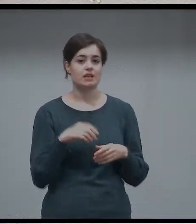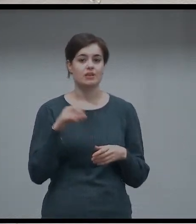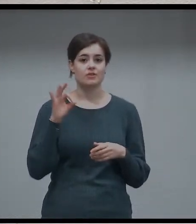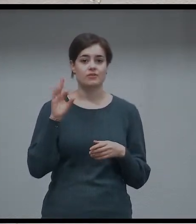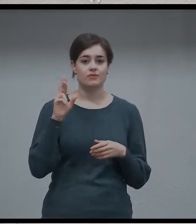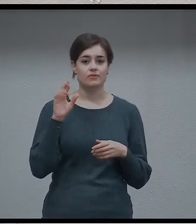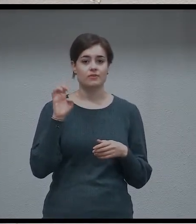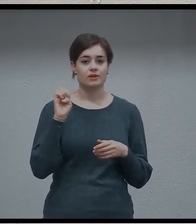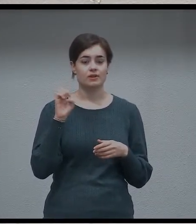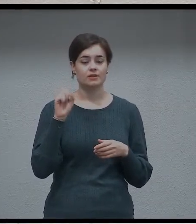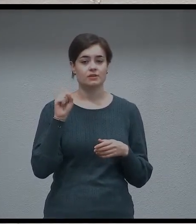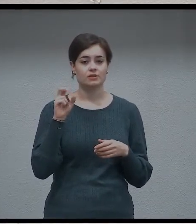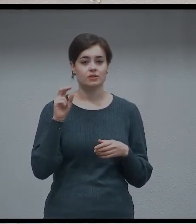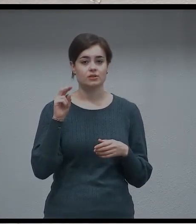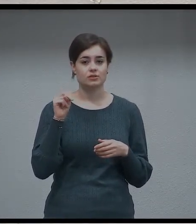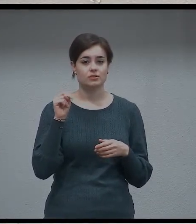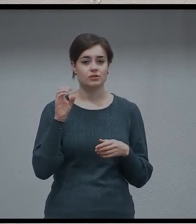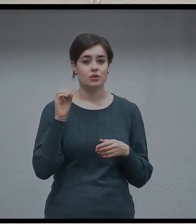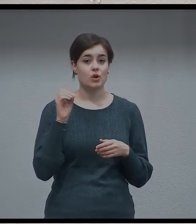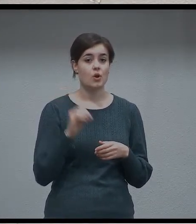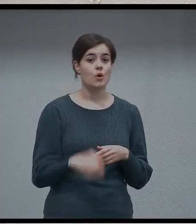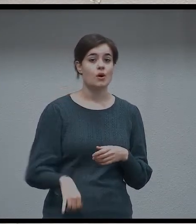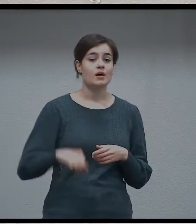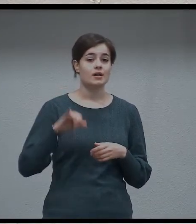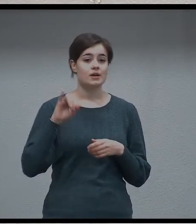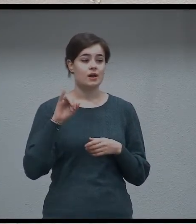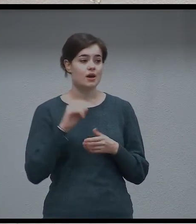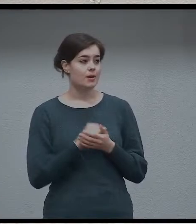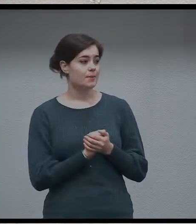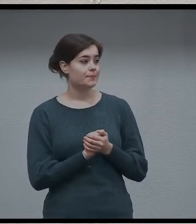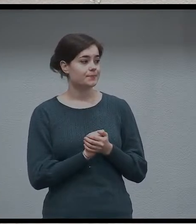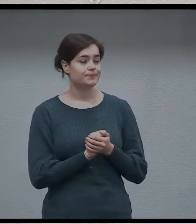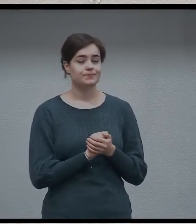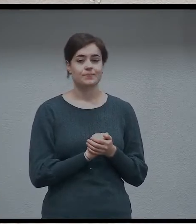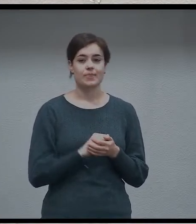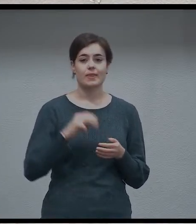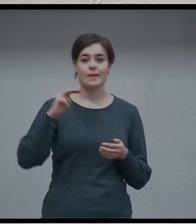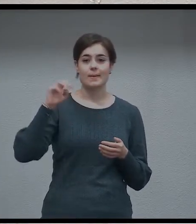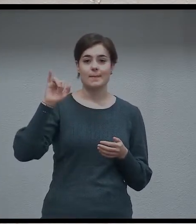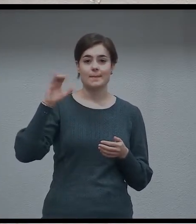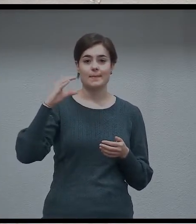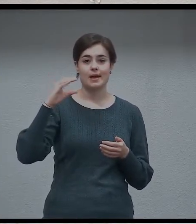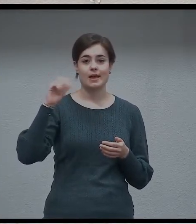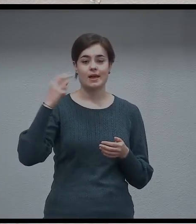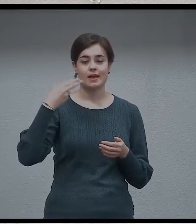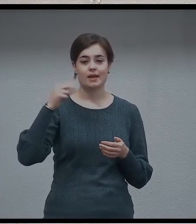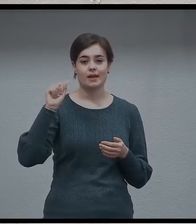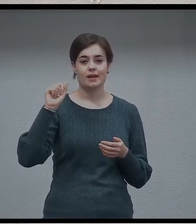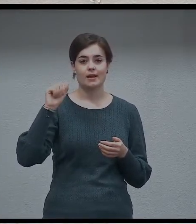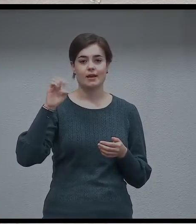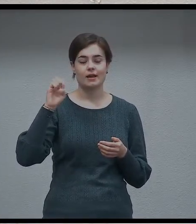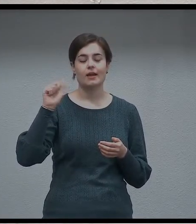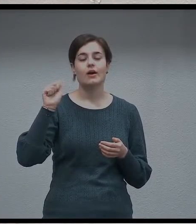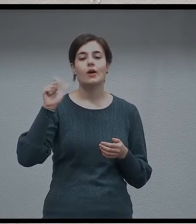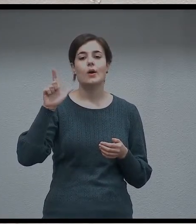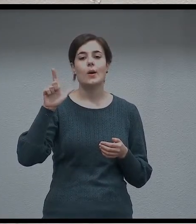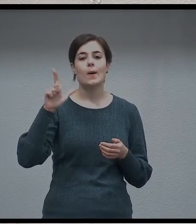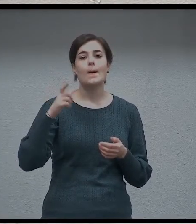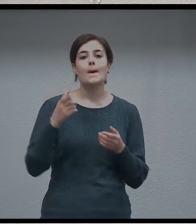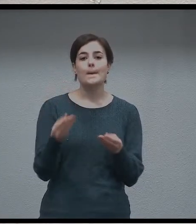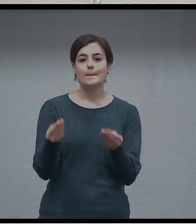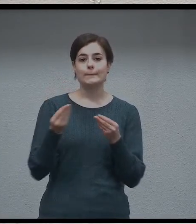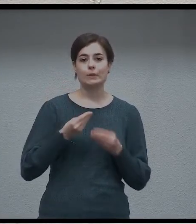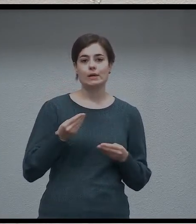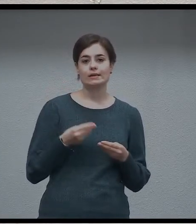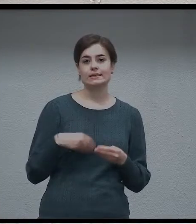joined us. And then Michael Jimenez brought 7 of the members of Cactus Road